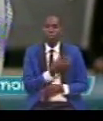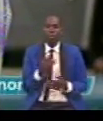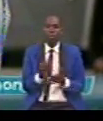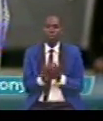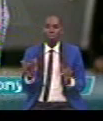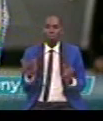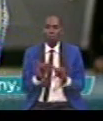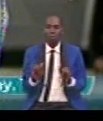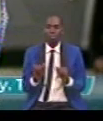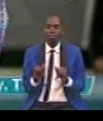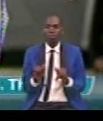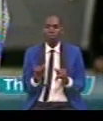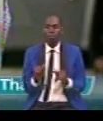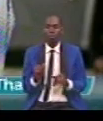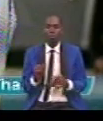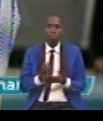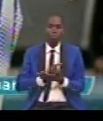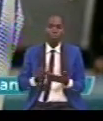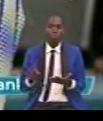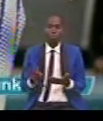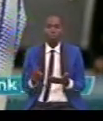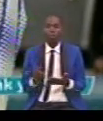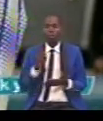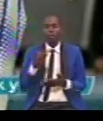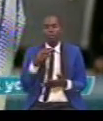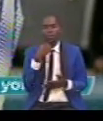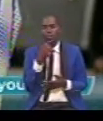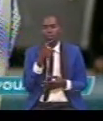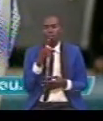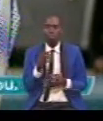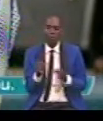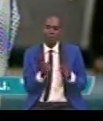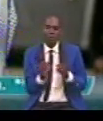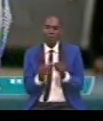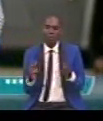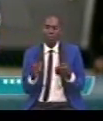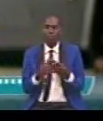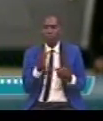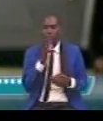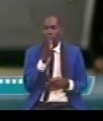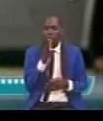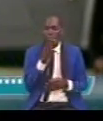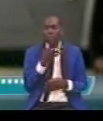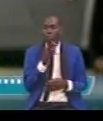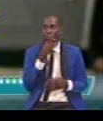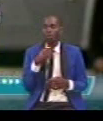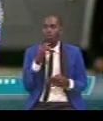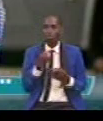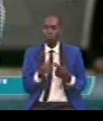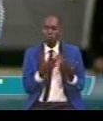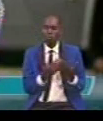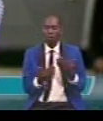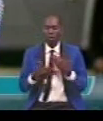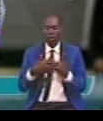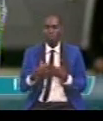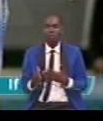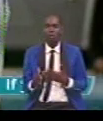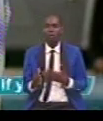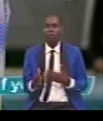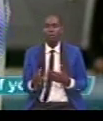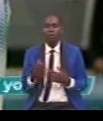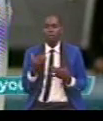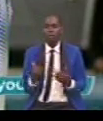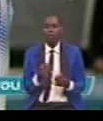the GCK was starting, and I called my mom. I explained everything to her, and she told me to hold on and see what happens next. So that night